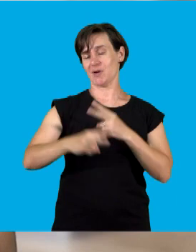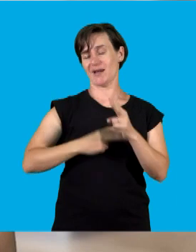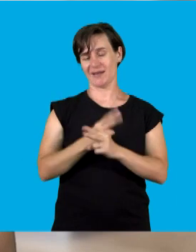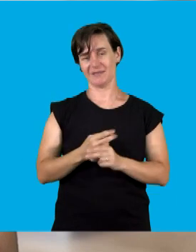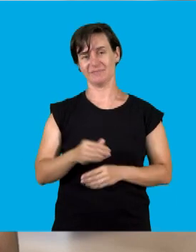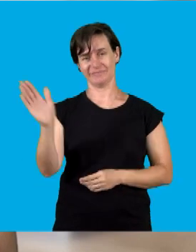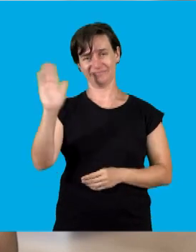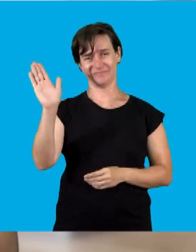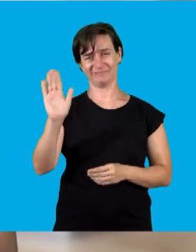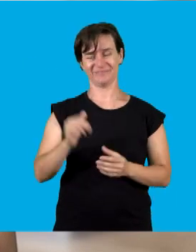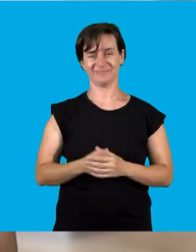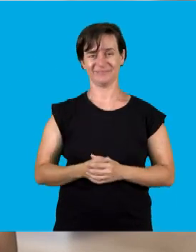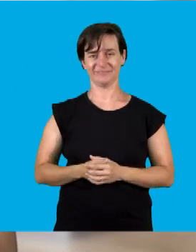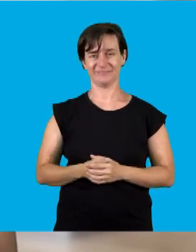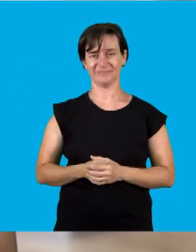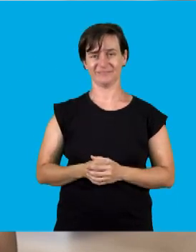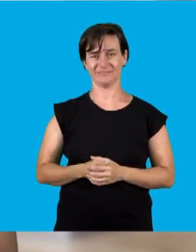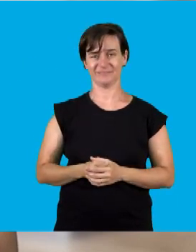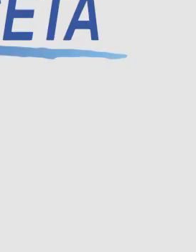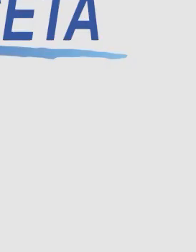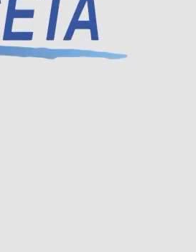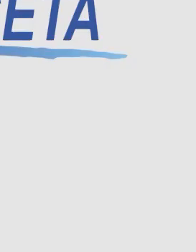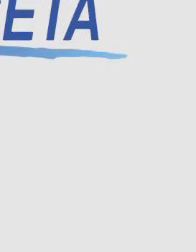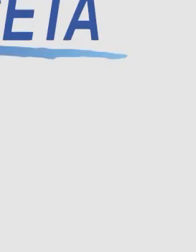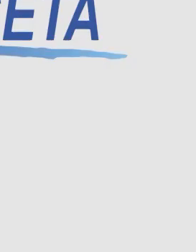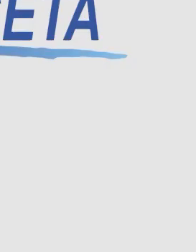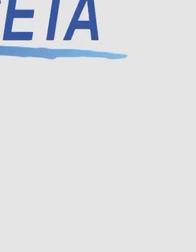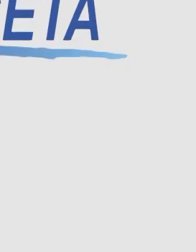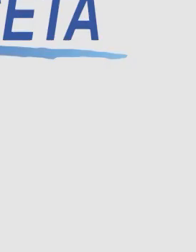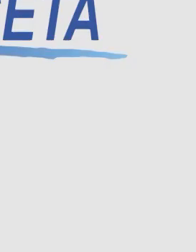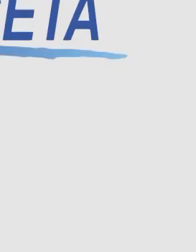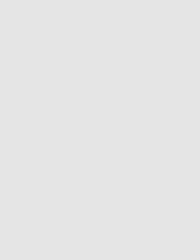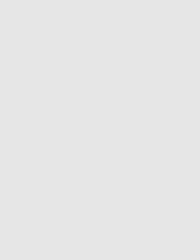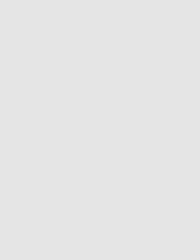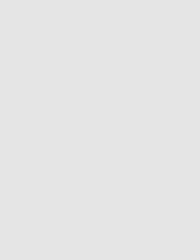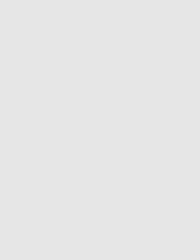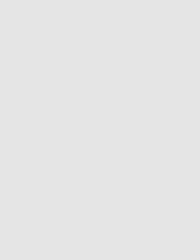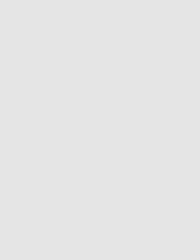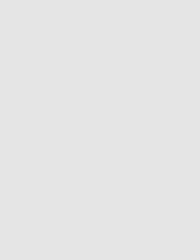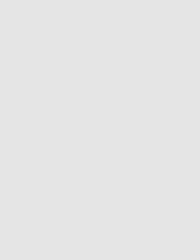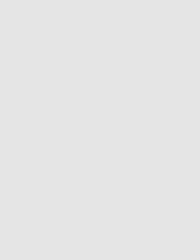you again. Goodbye, grade 10s.